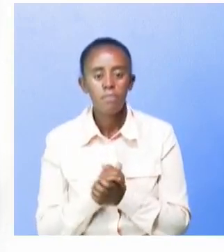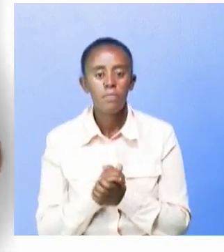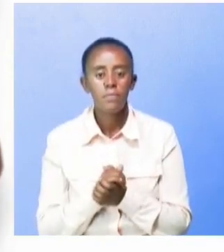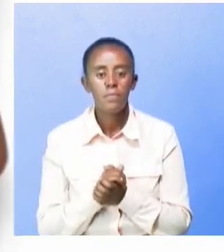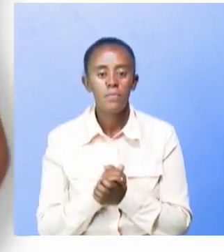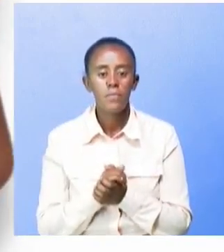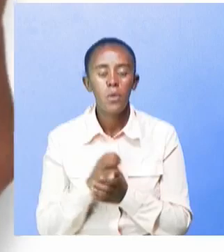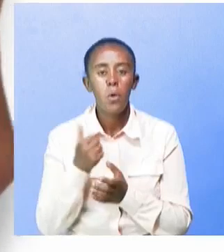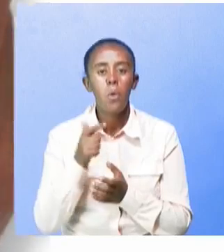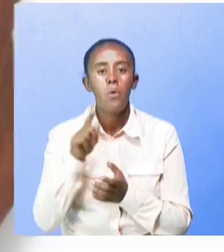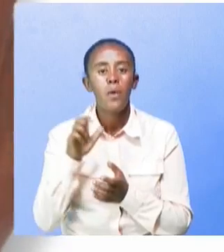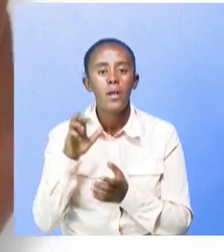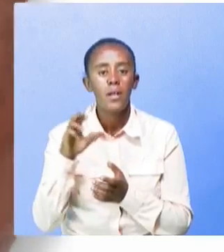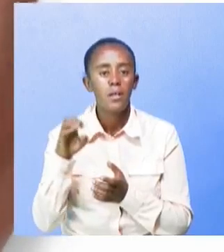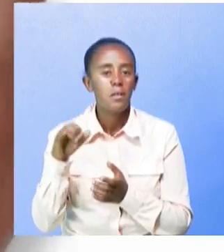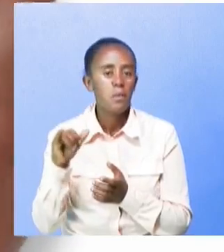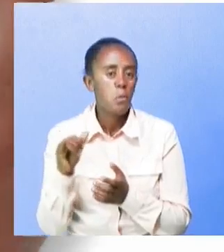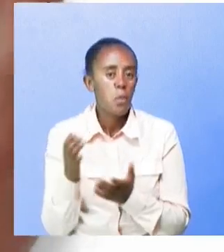already.